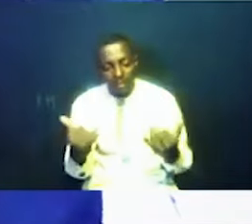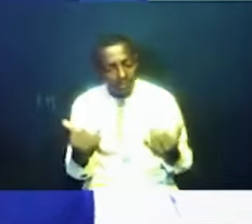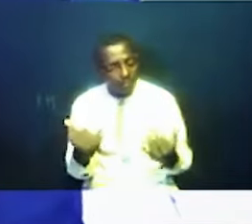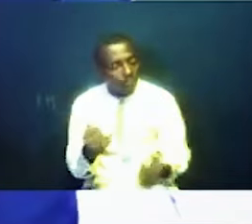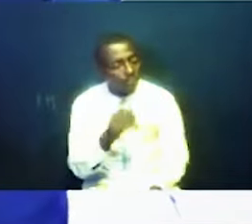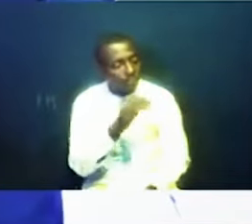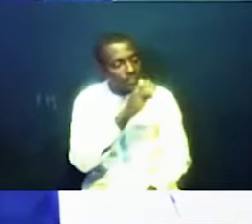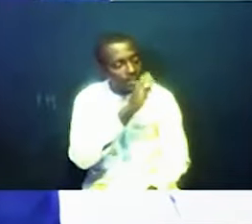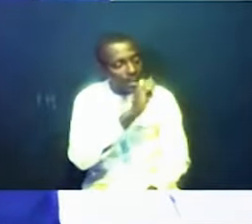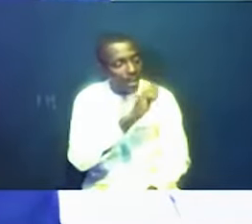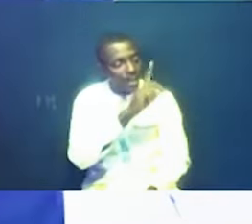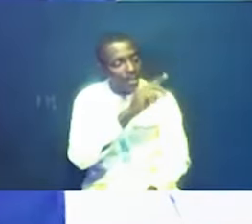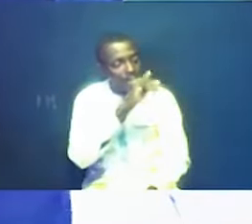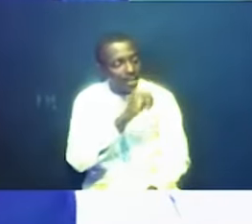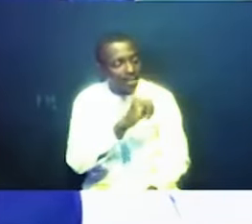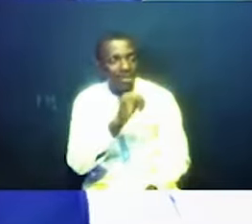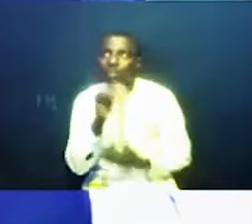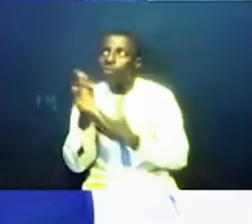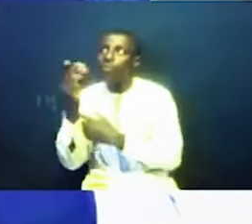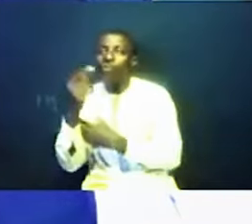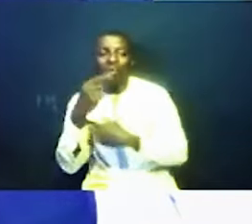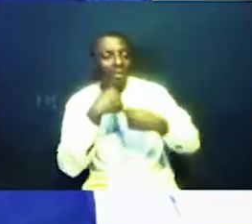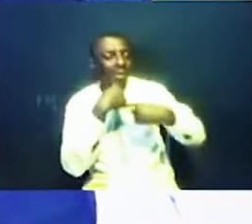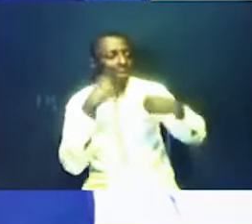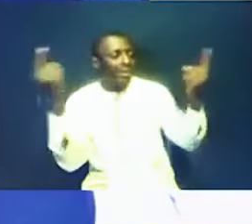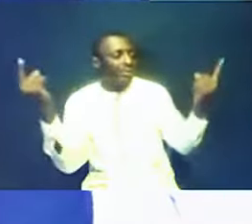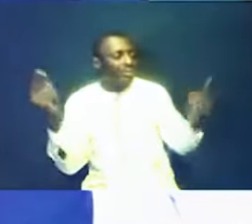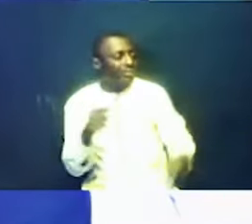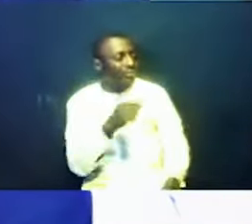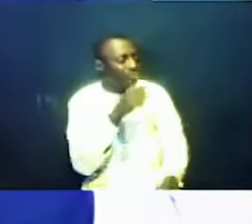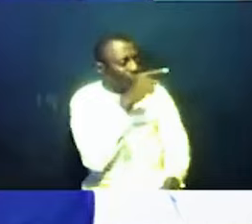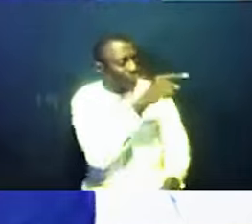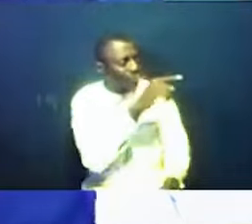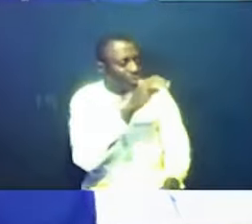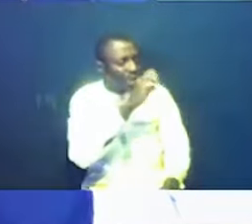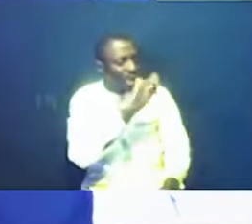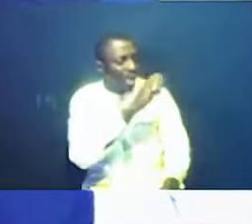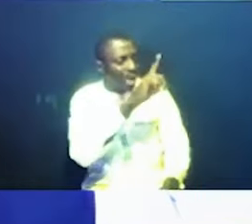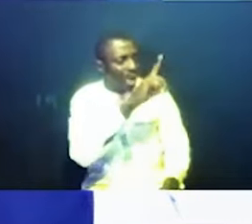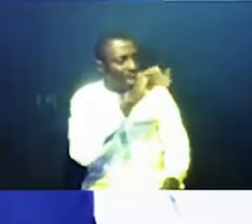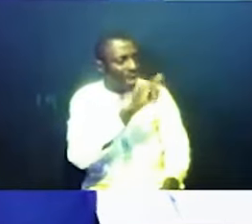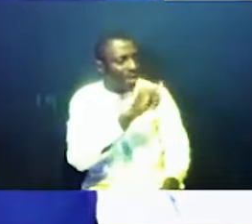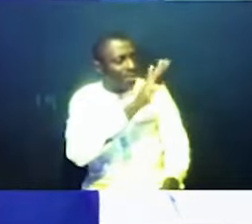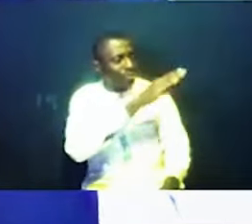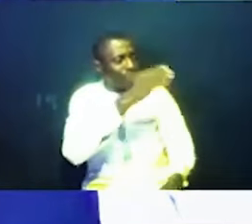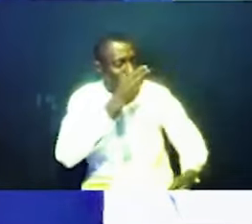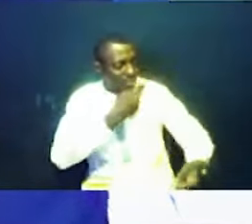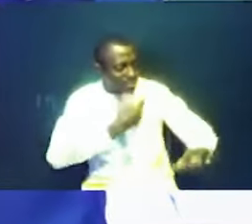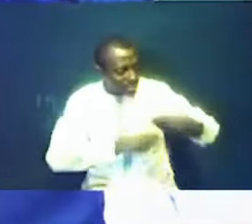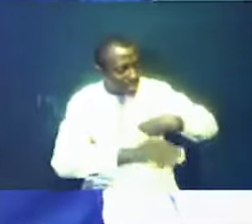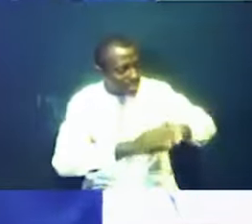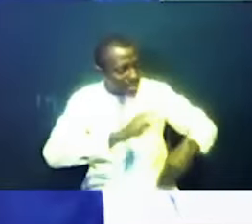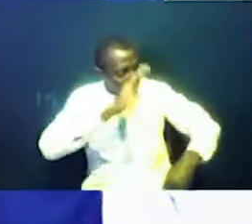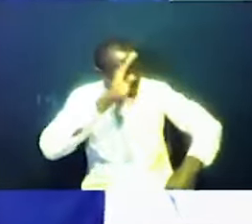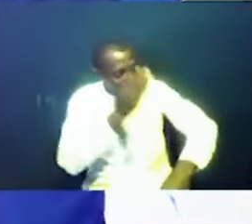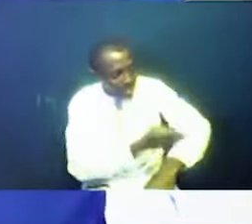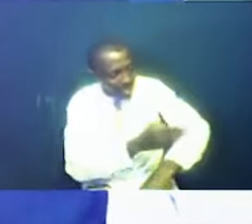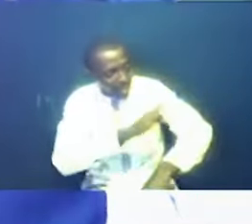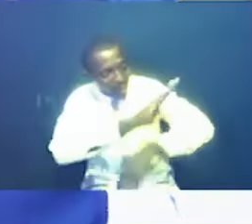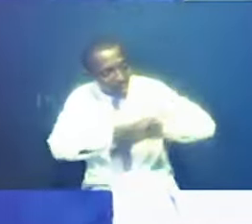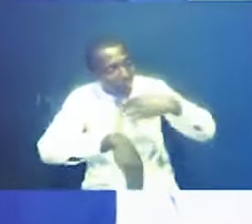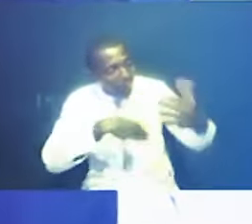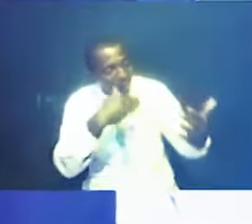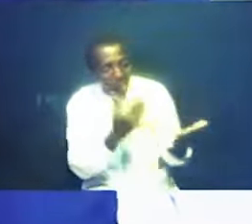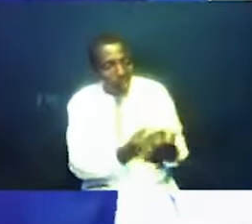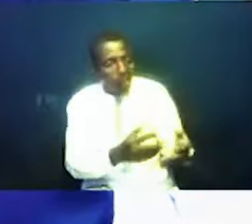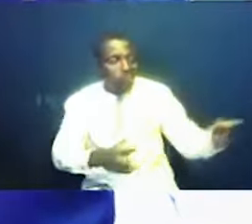lost the opportunity of serving the house of God forever. And I'm soon to share, say, now want to us when you know,